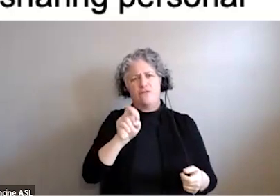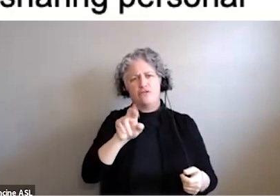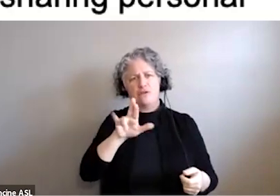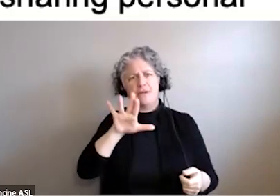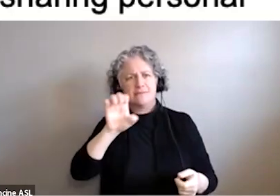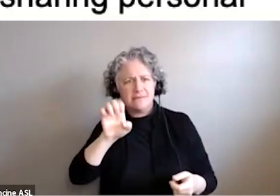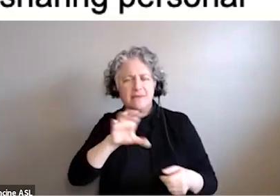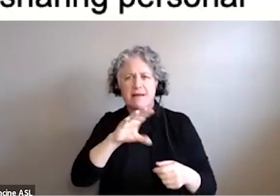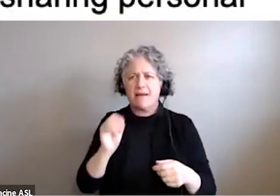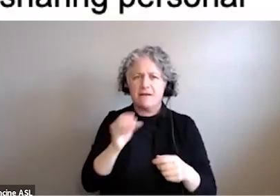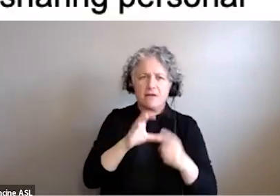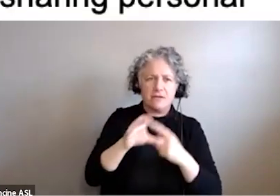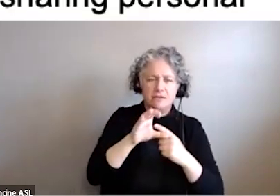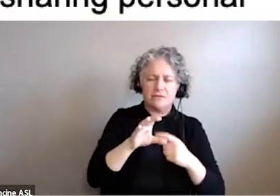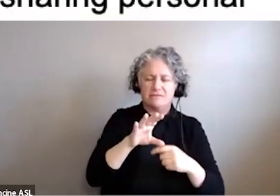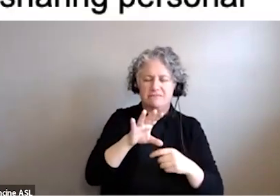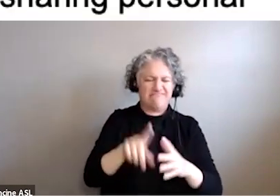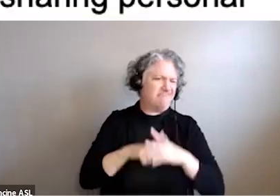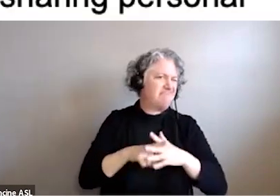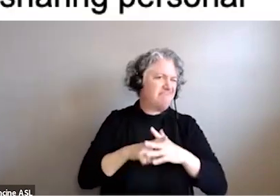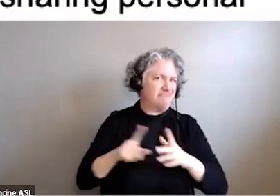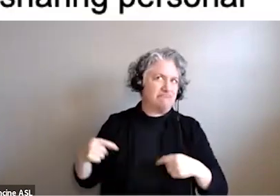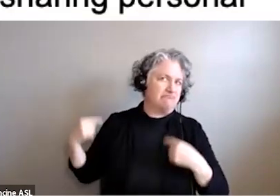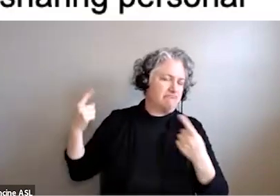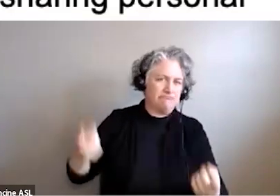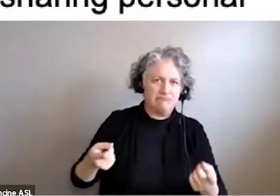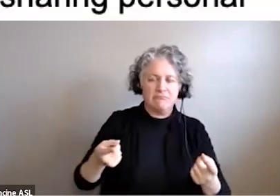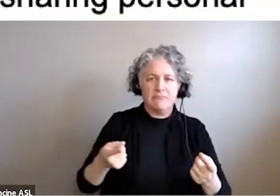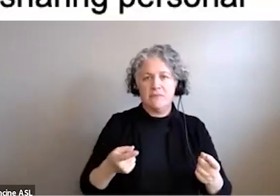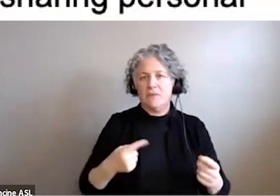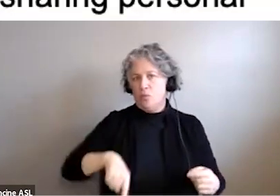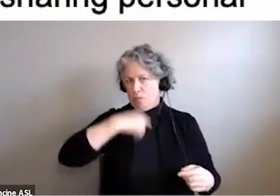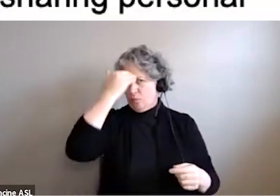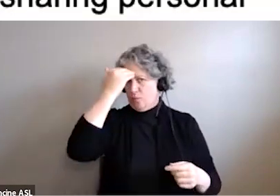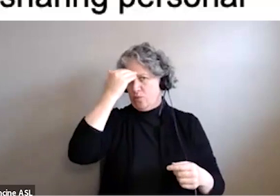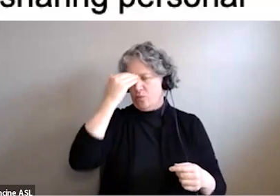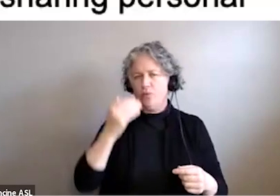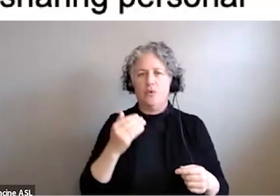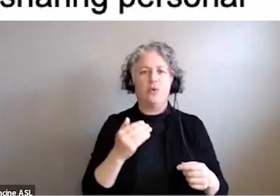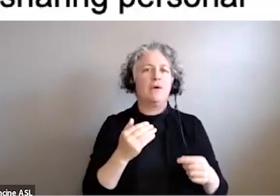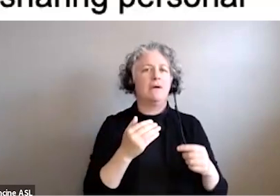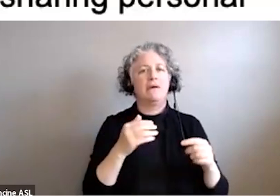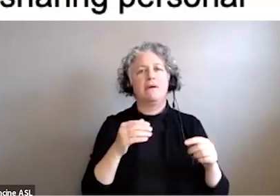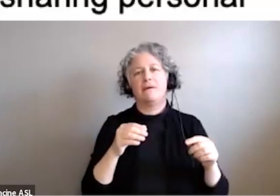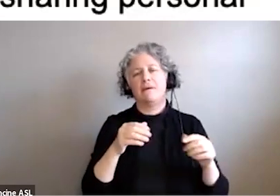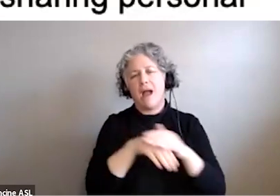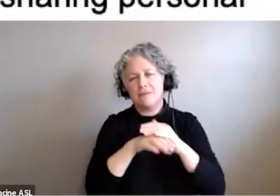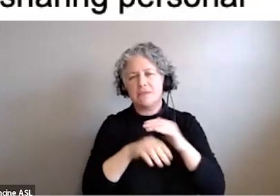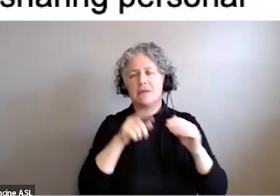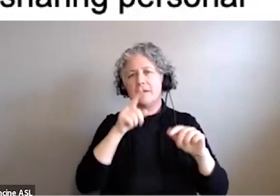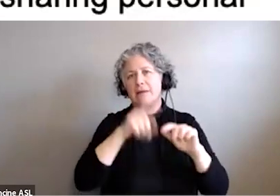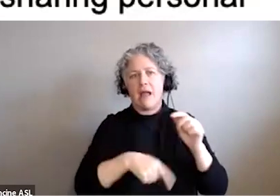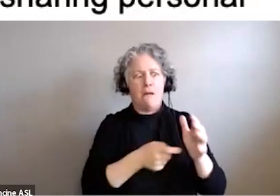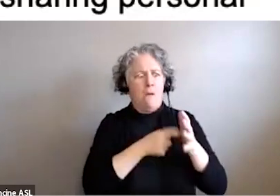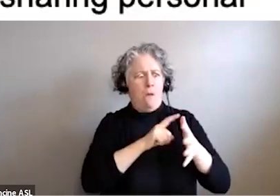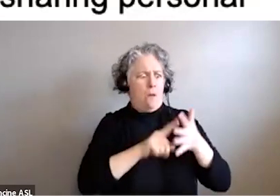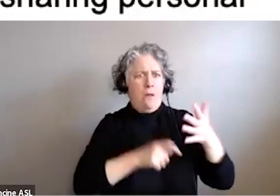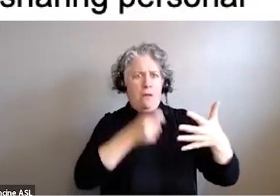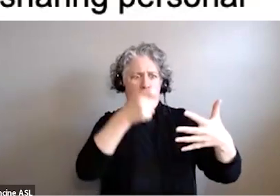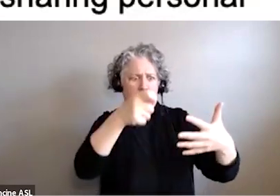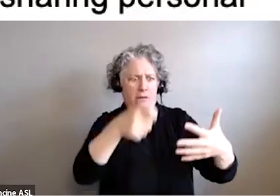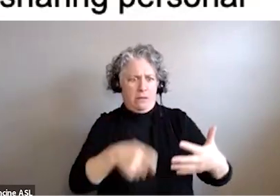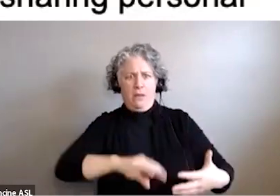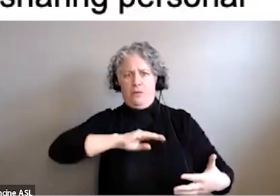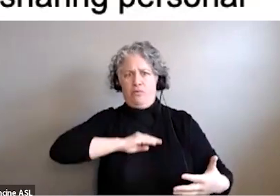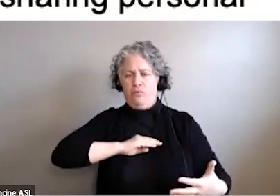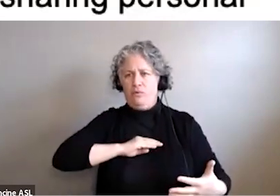our journey. From the start, we knew that accessibility couldn't just be a checkbox activity, as Mandy indicated, or a compliance measure. It had to be a part